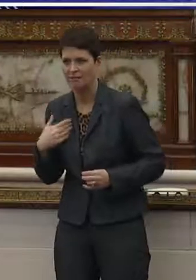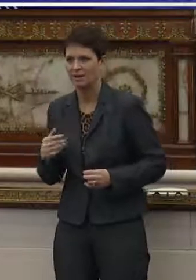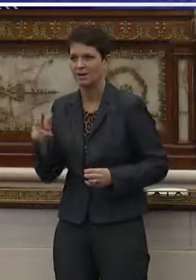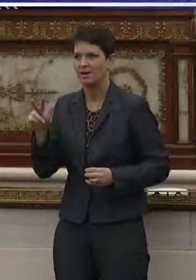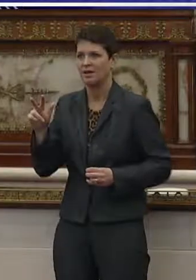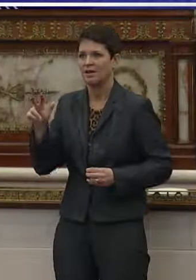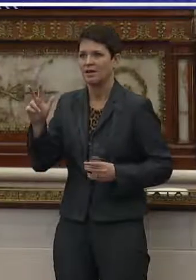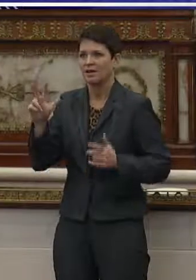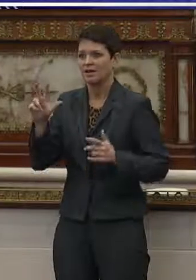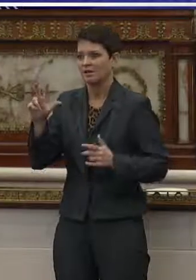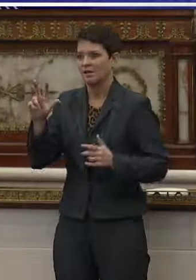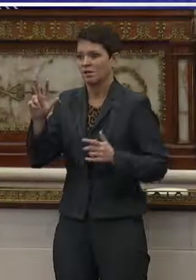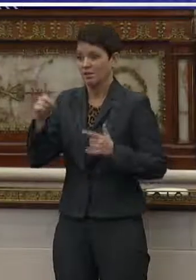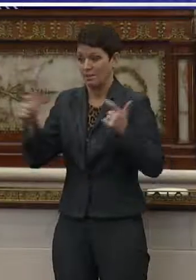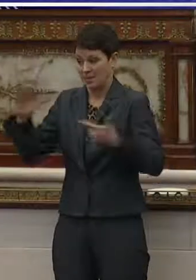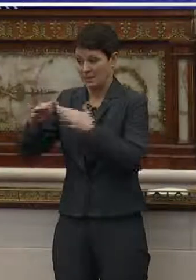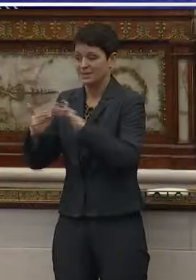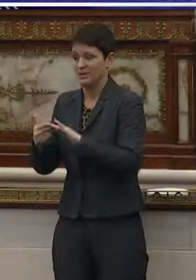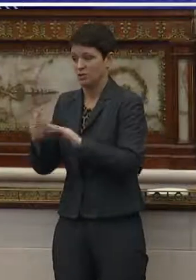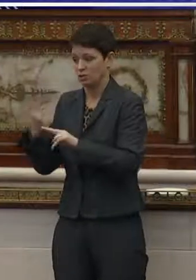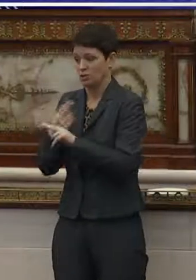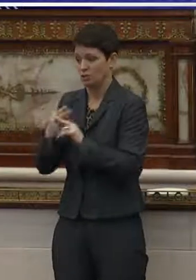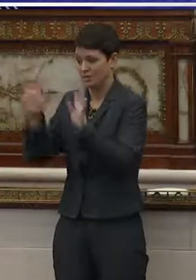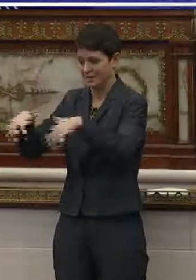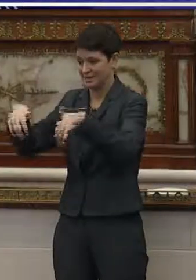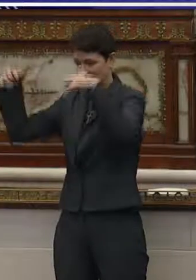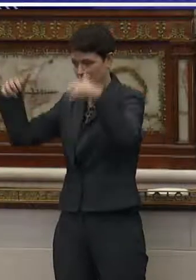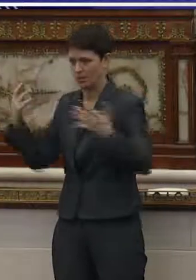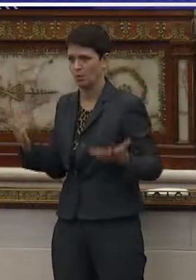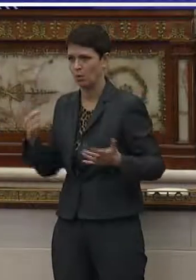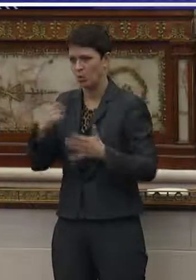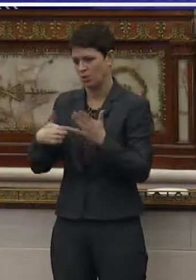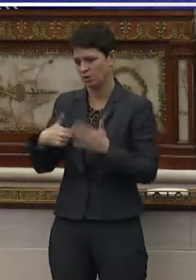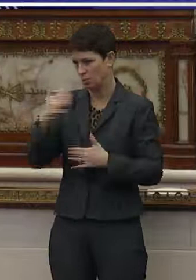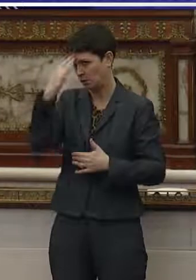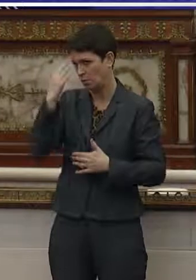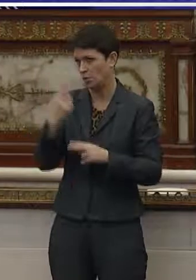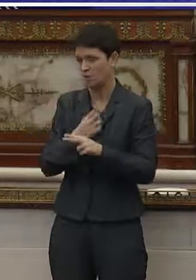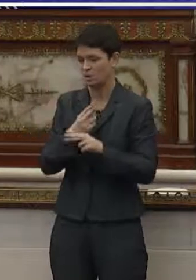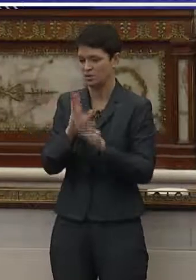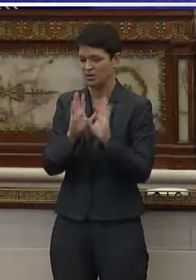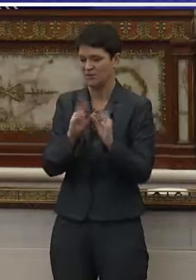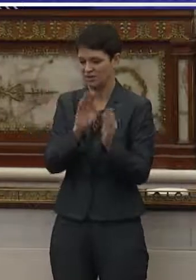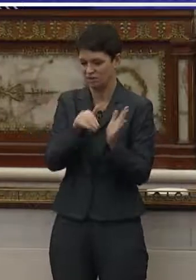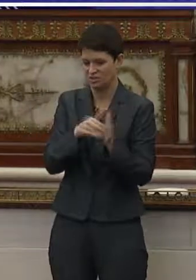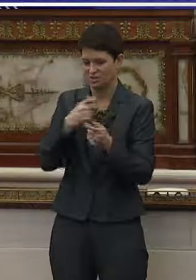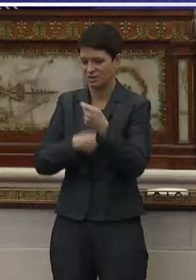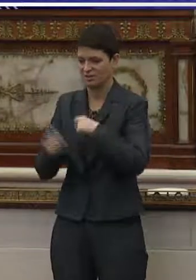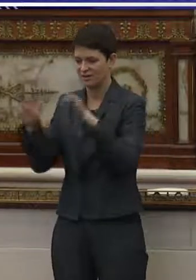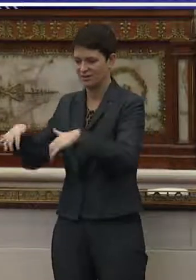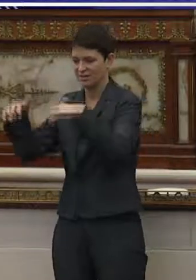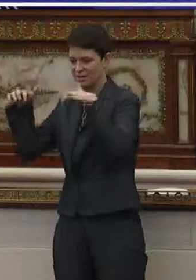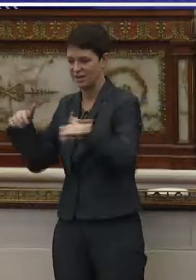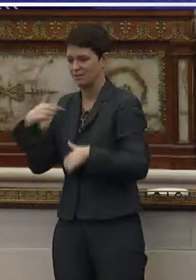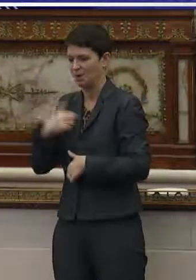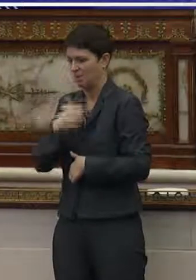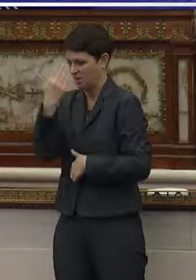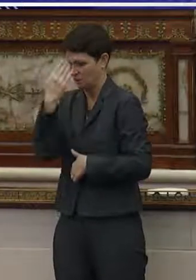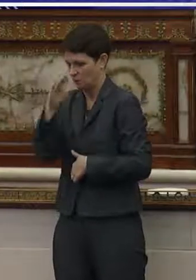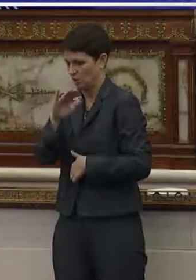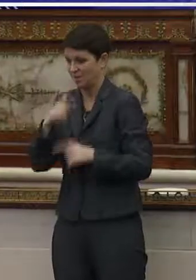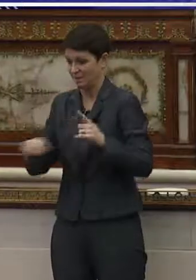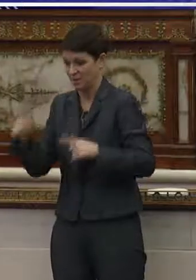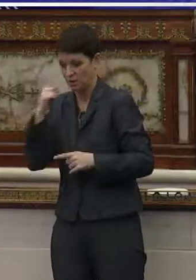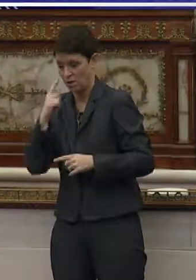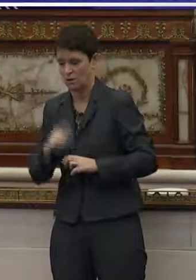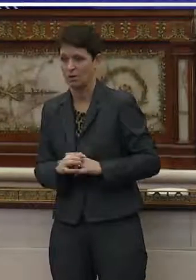of the largest cities are using stadiums, what do we know to use a convention center over a stadium that they don't know? I can tell